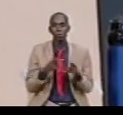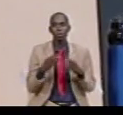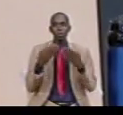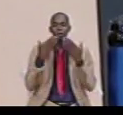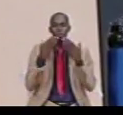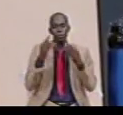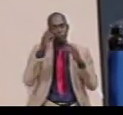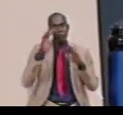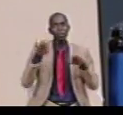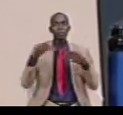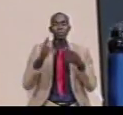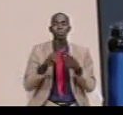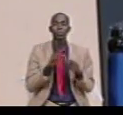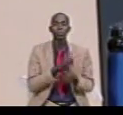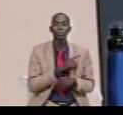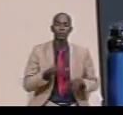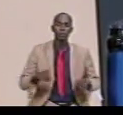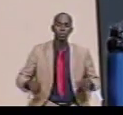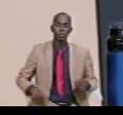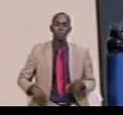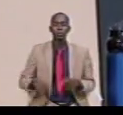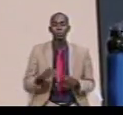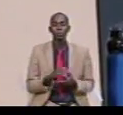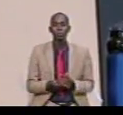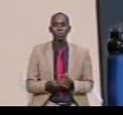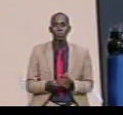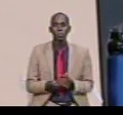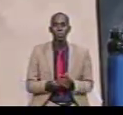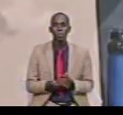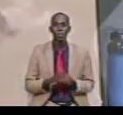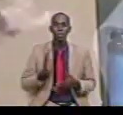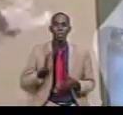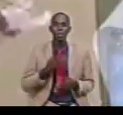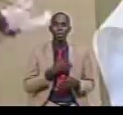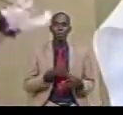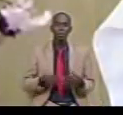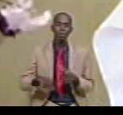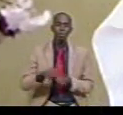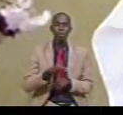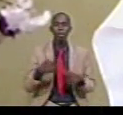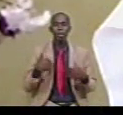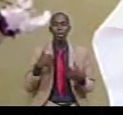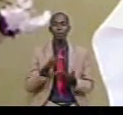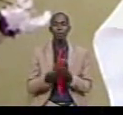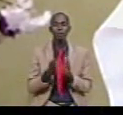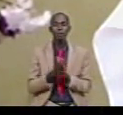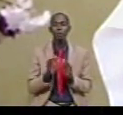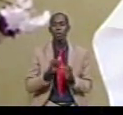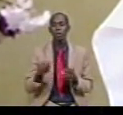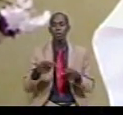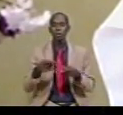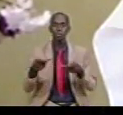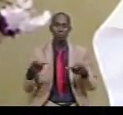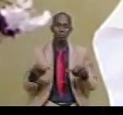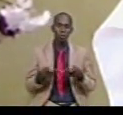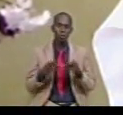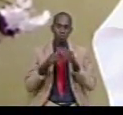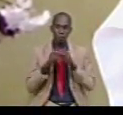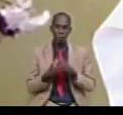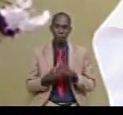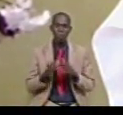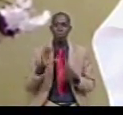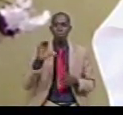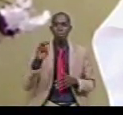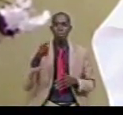the Lord. Under your guidance, our fellowship has become a sanctuary. Campus students